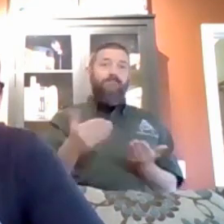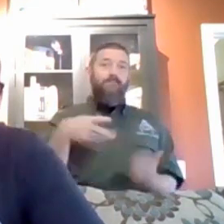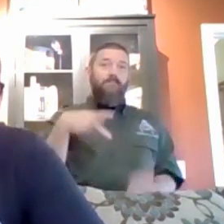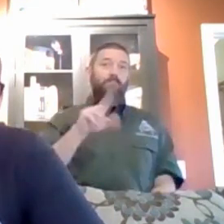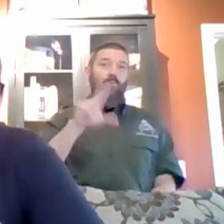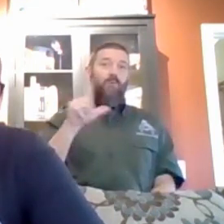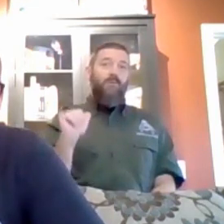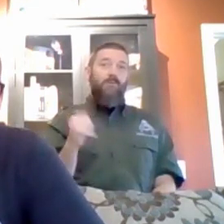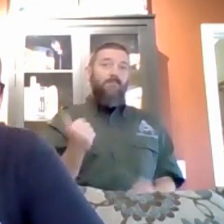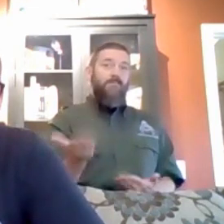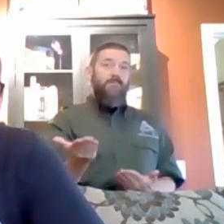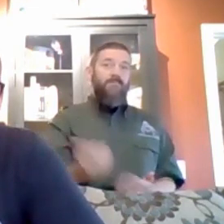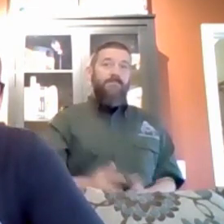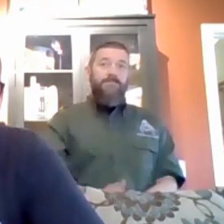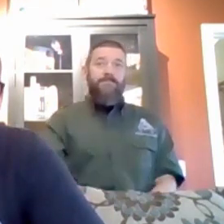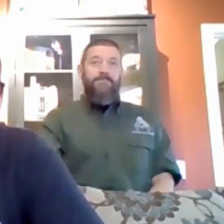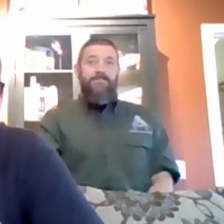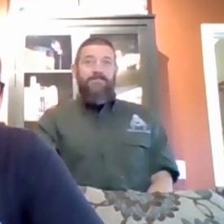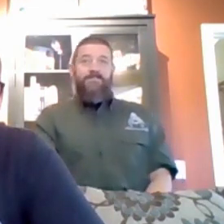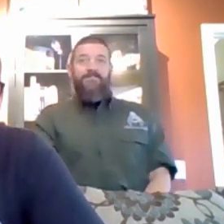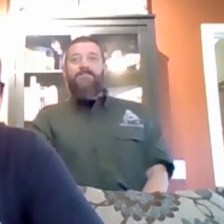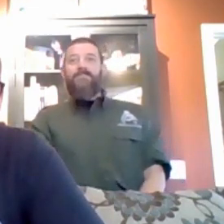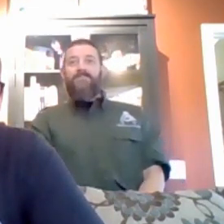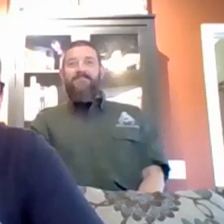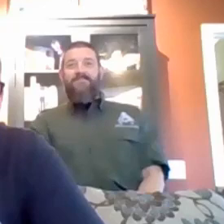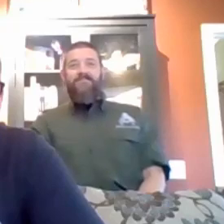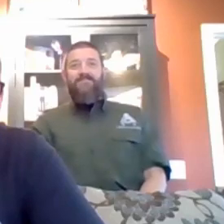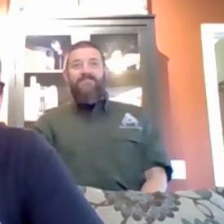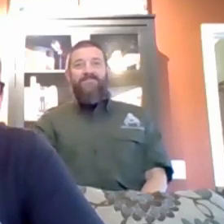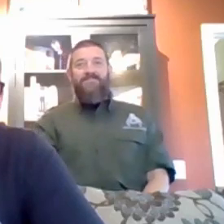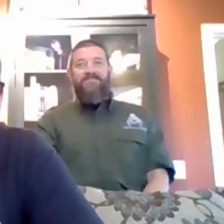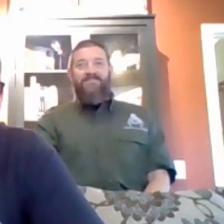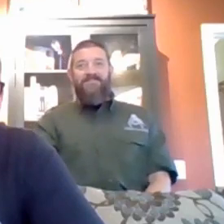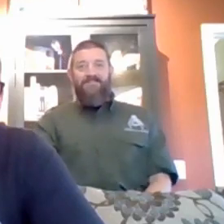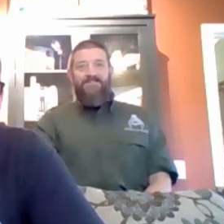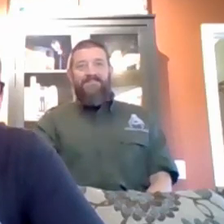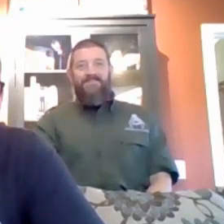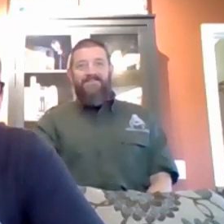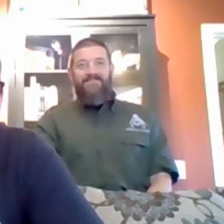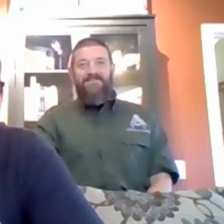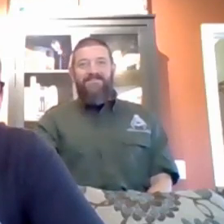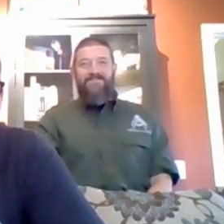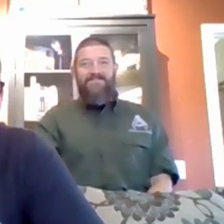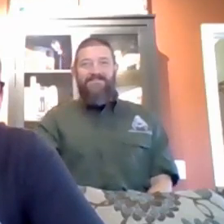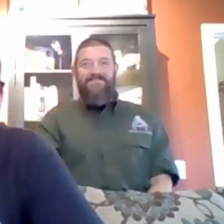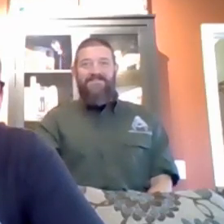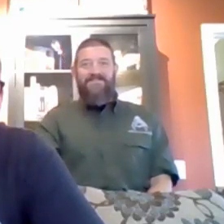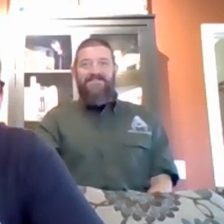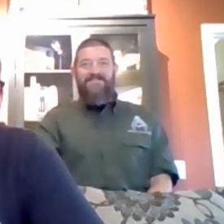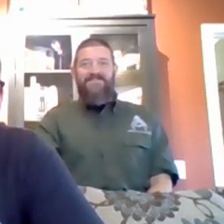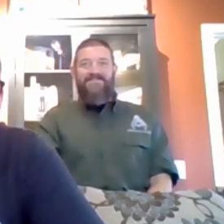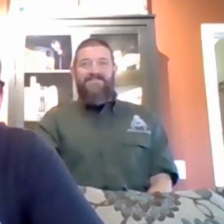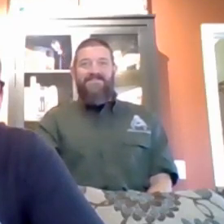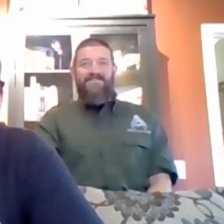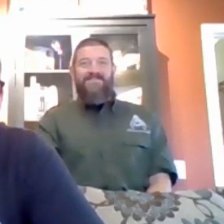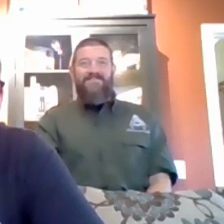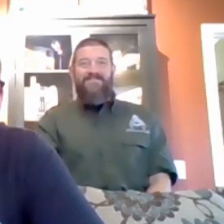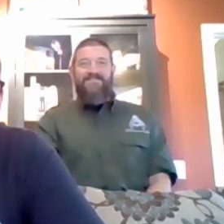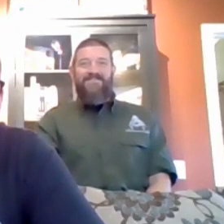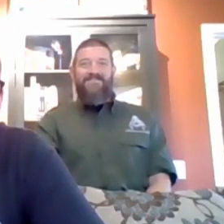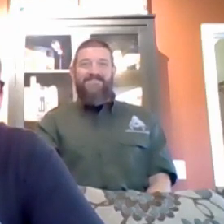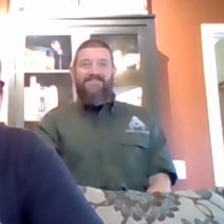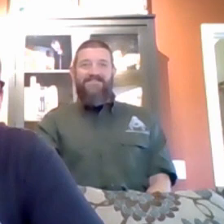we might as well start right here. I didn't want to move because he's all snuggly. They're all really snuggly this morning. This is Loki.